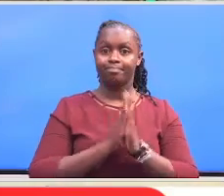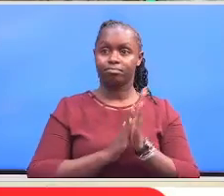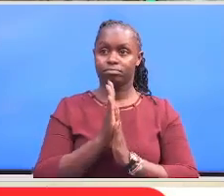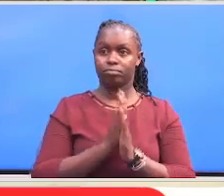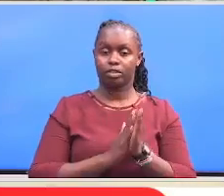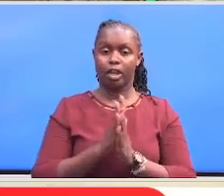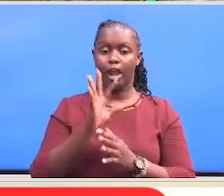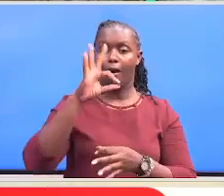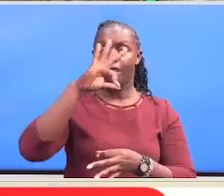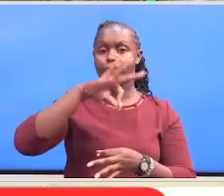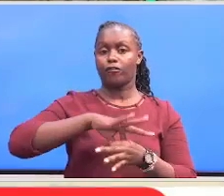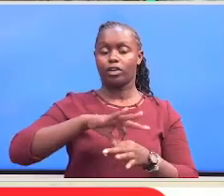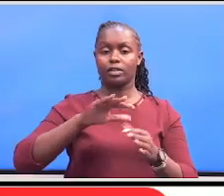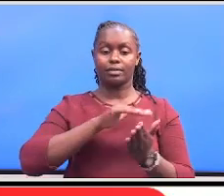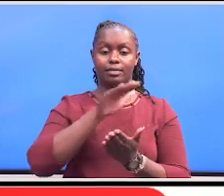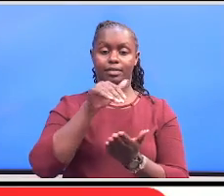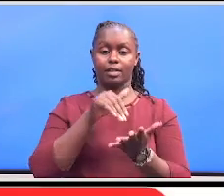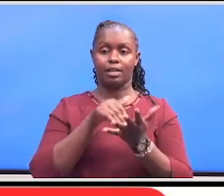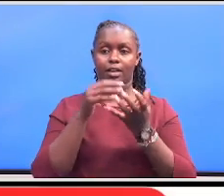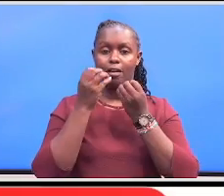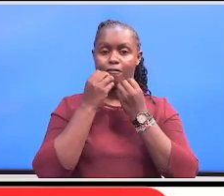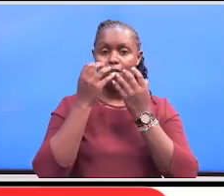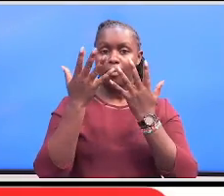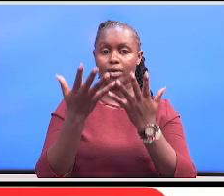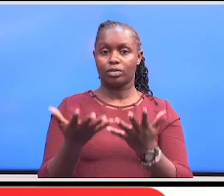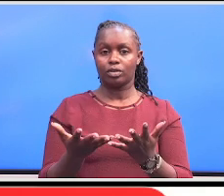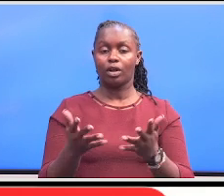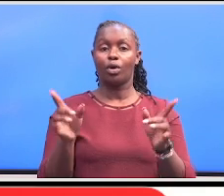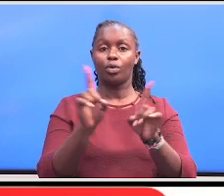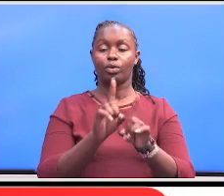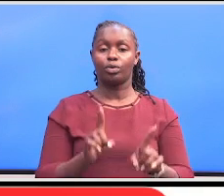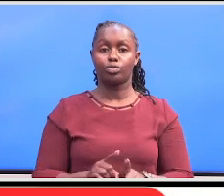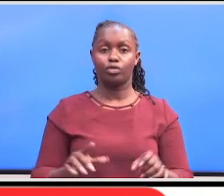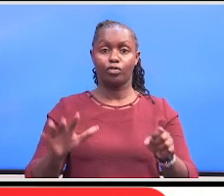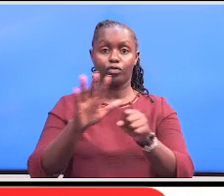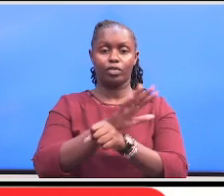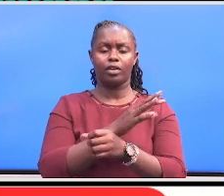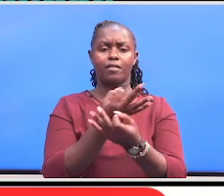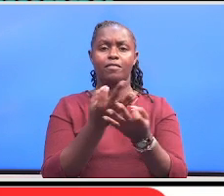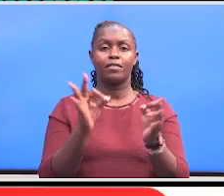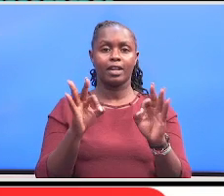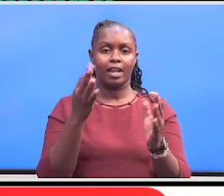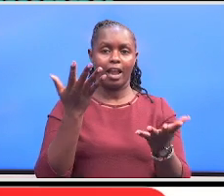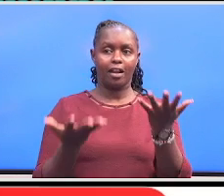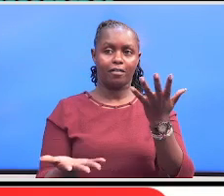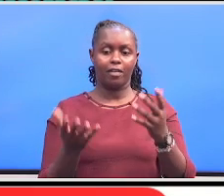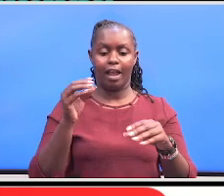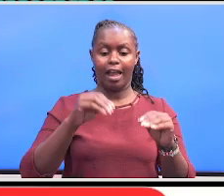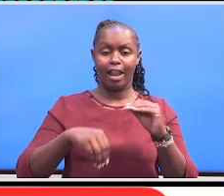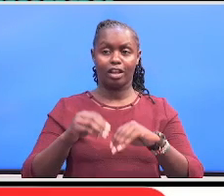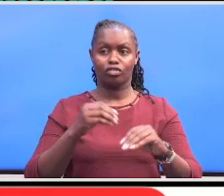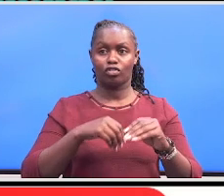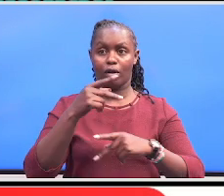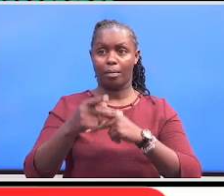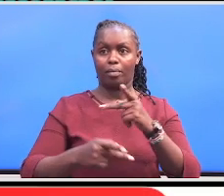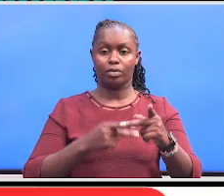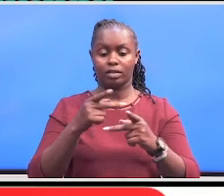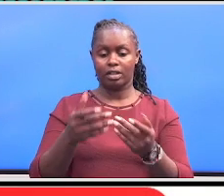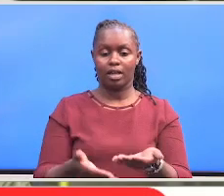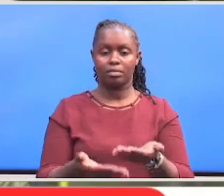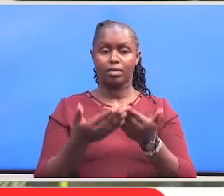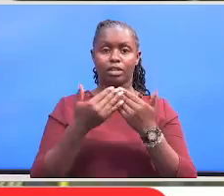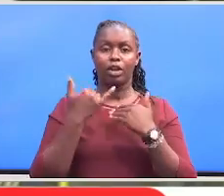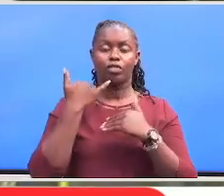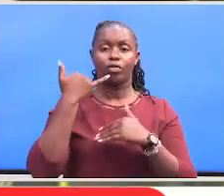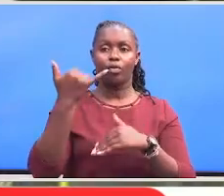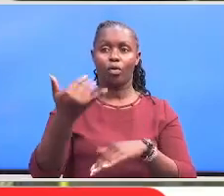voter-centered integrated information system that promises a fully free and fair election process, a system he calls the